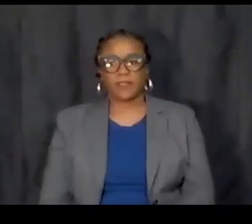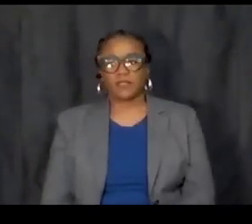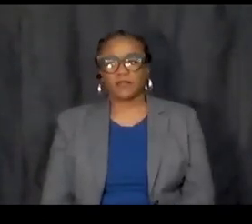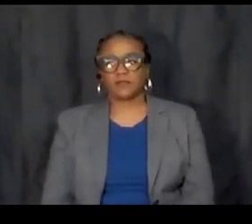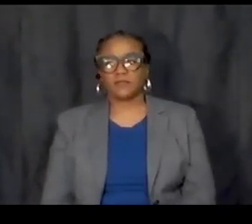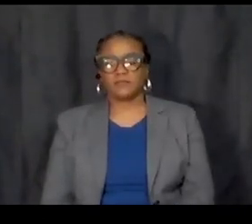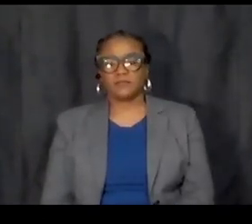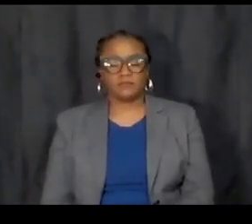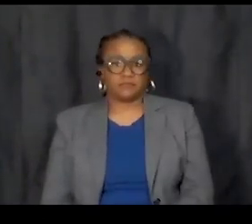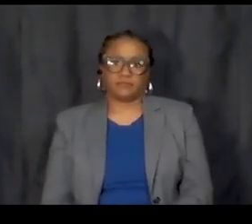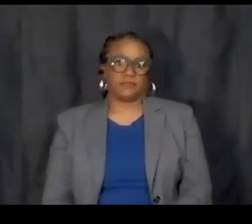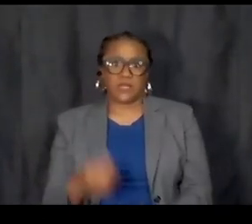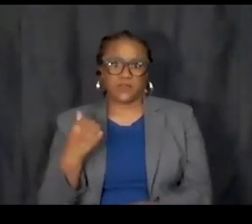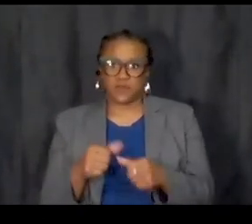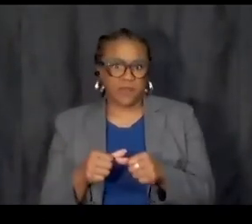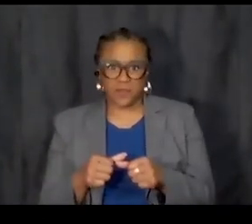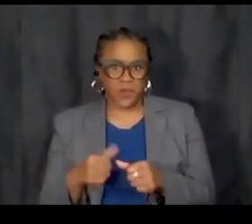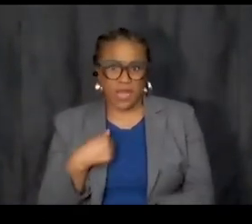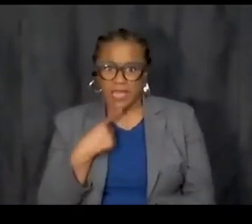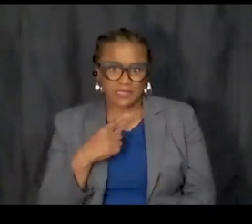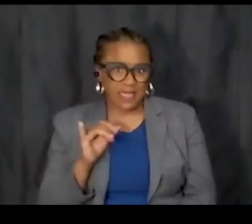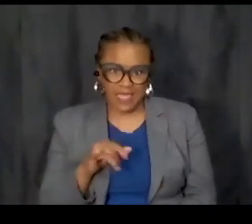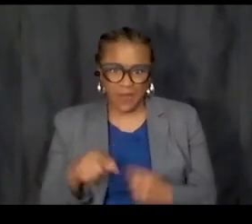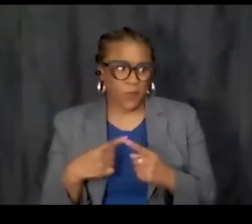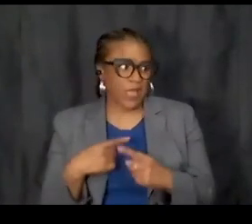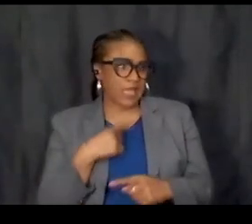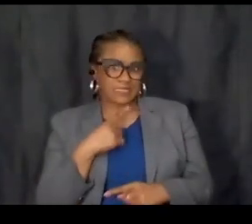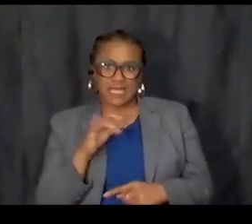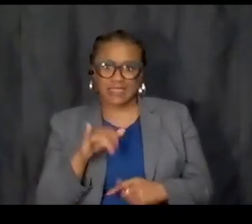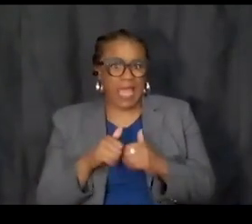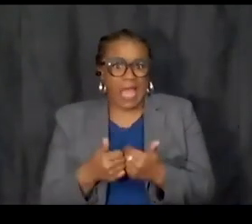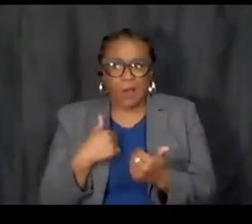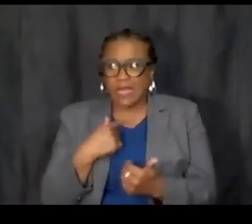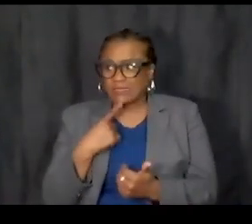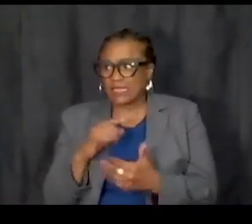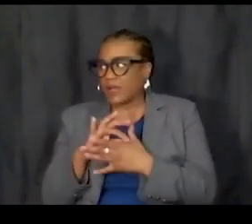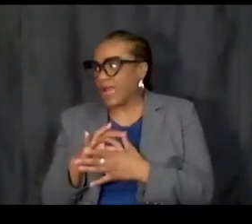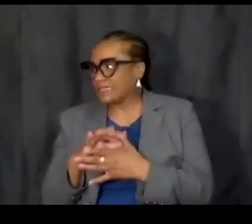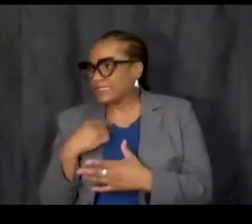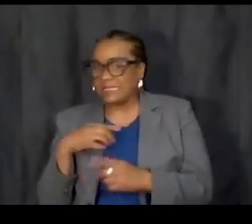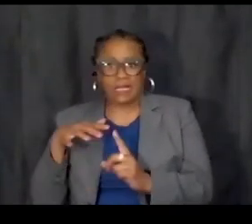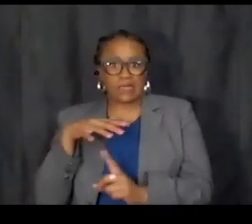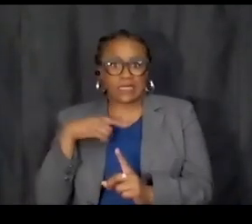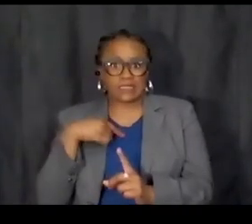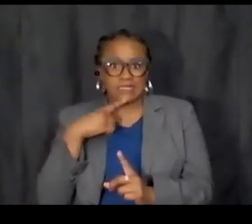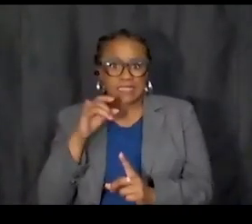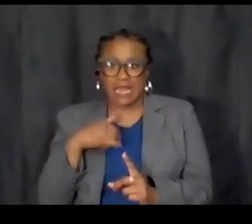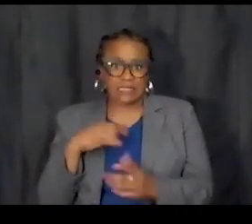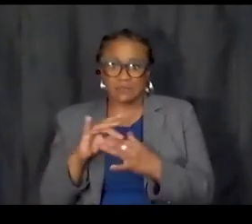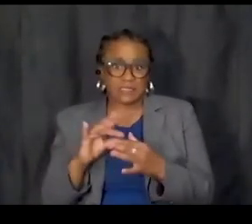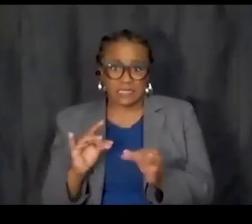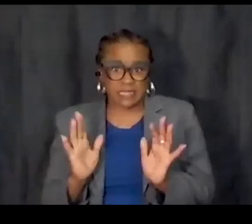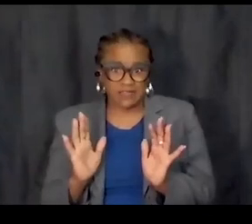I don't even remember when I said that or how, what context. I just be saying stuff. But I was